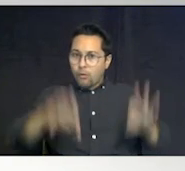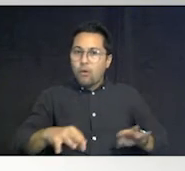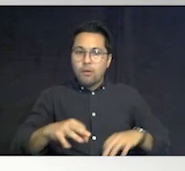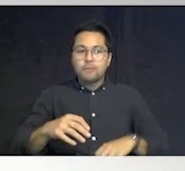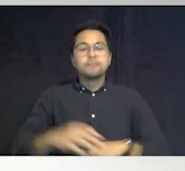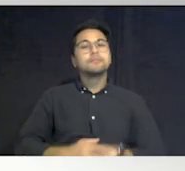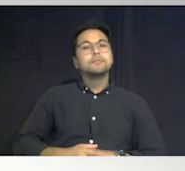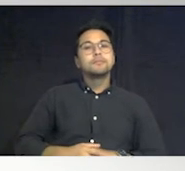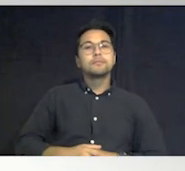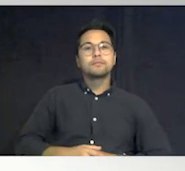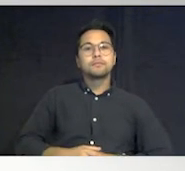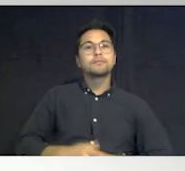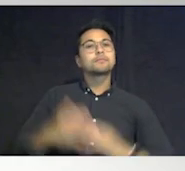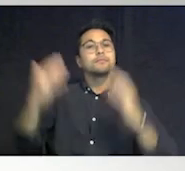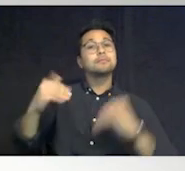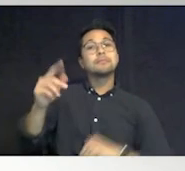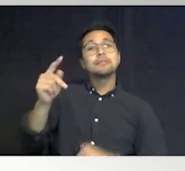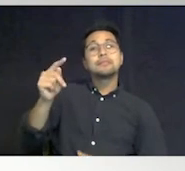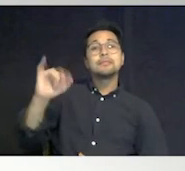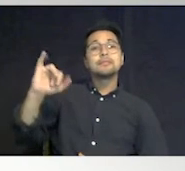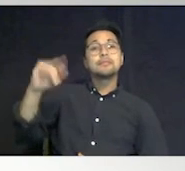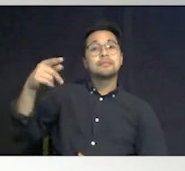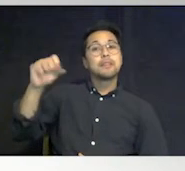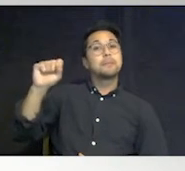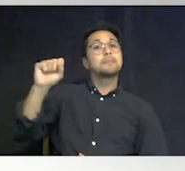Tips for virtual mediation.